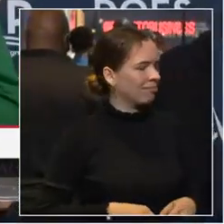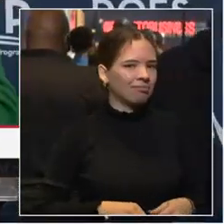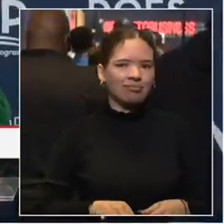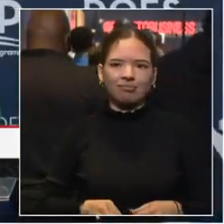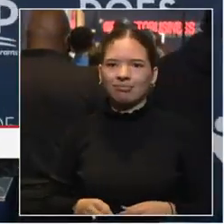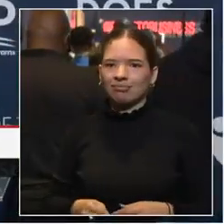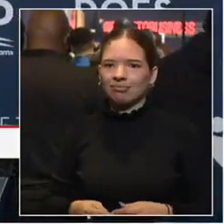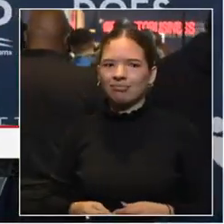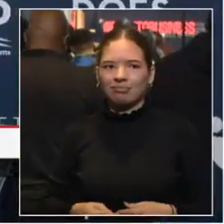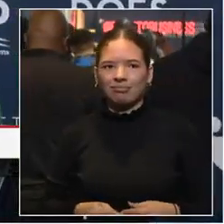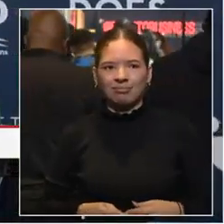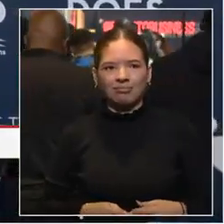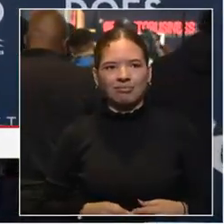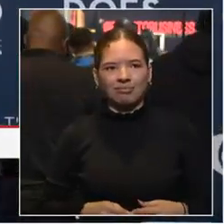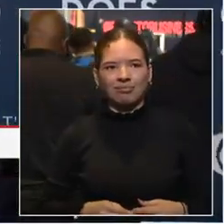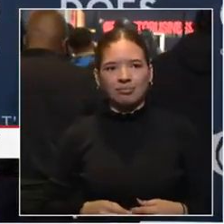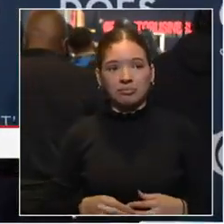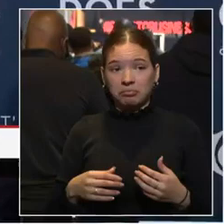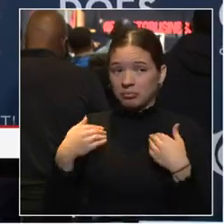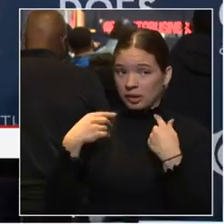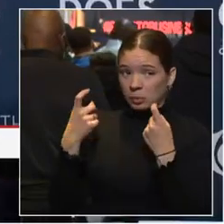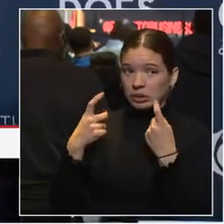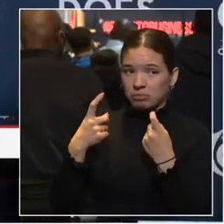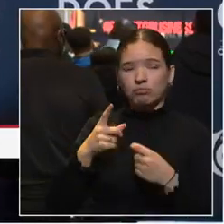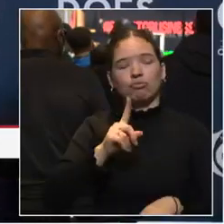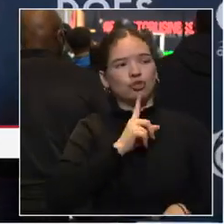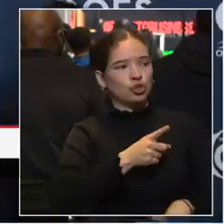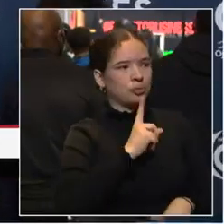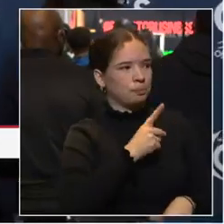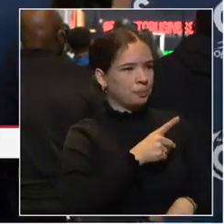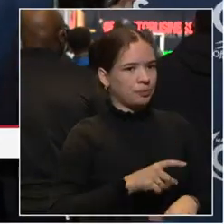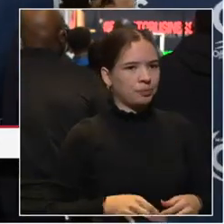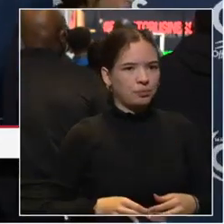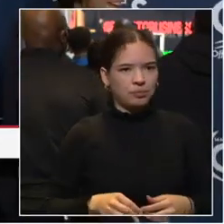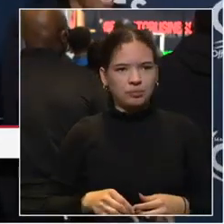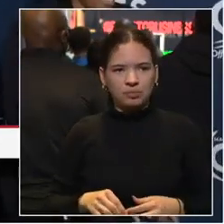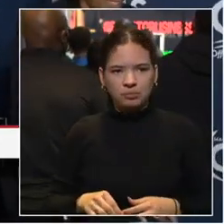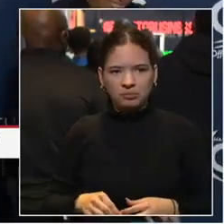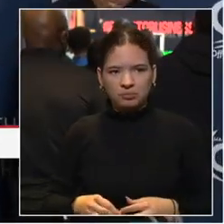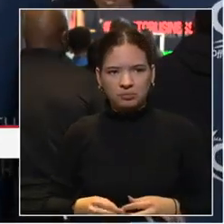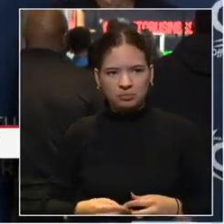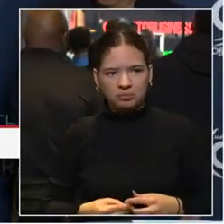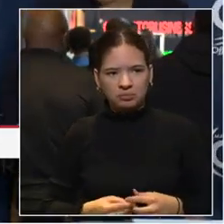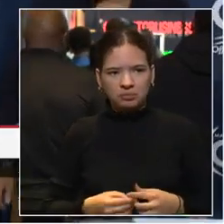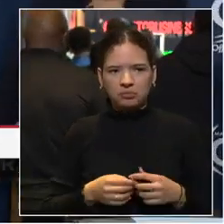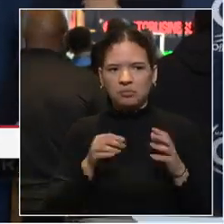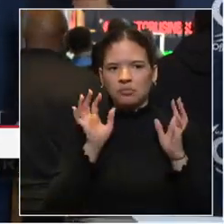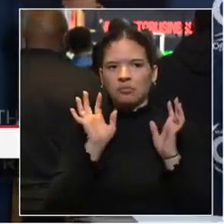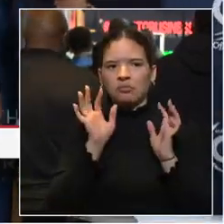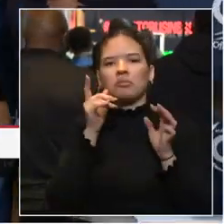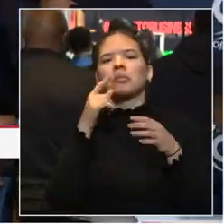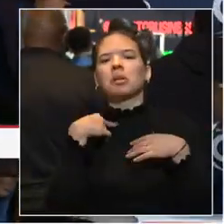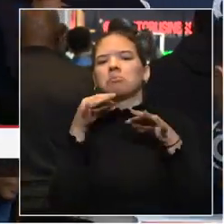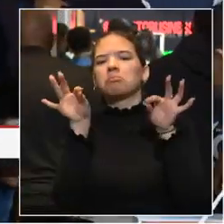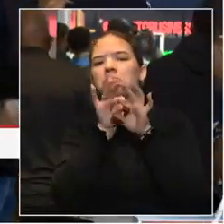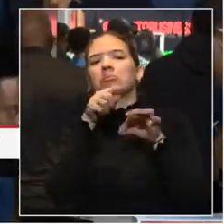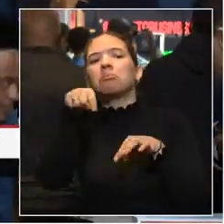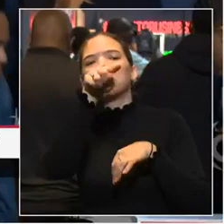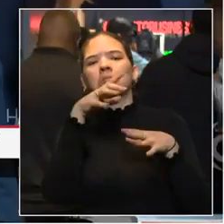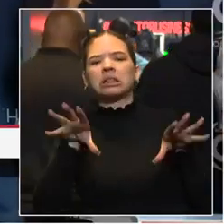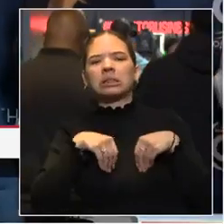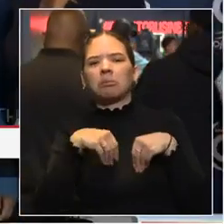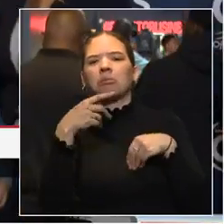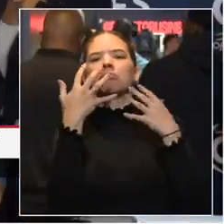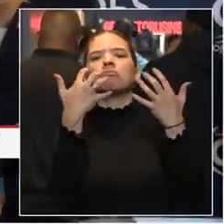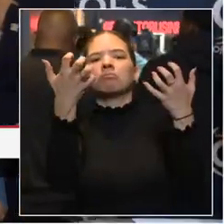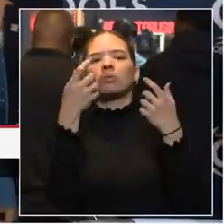Sure, a couple questions from the audience. Okay. Okay, so we're going to take a couple of questions from the audience and then a couple of questions from